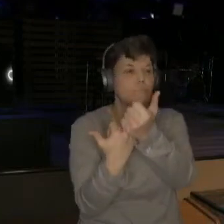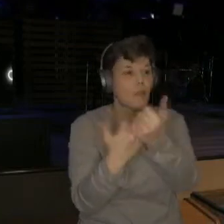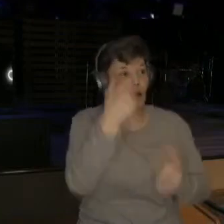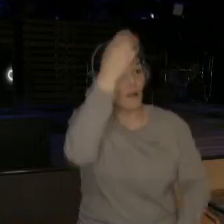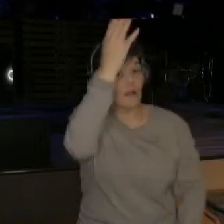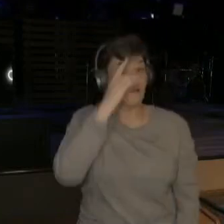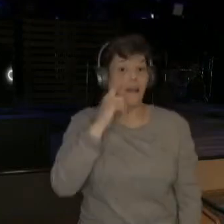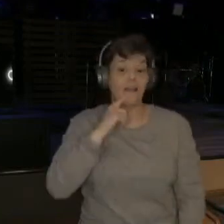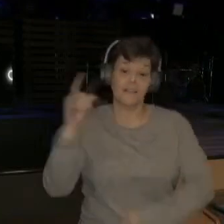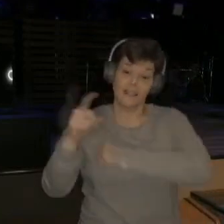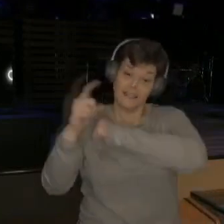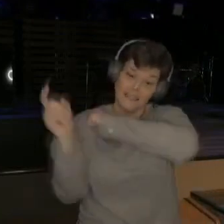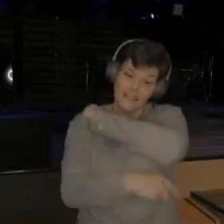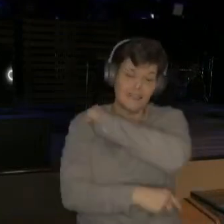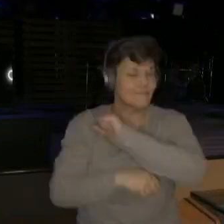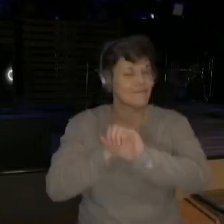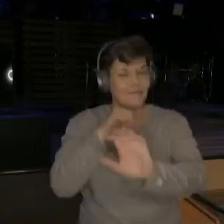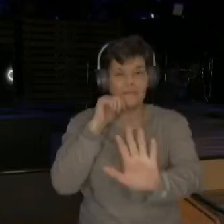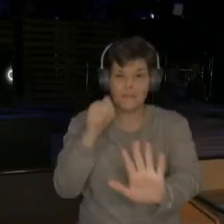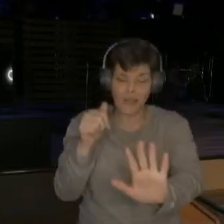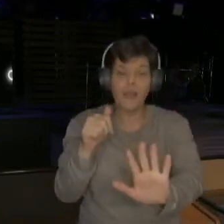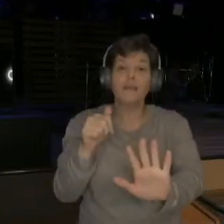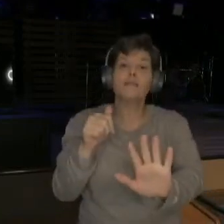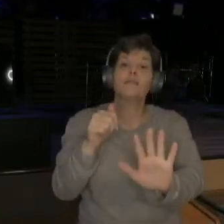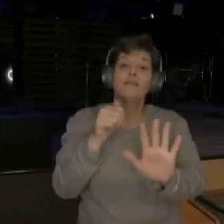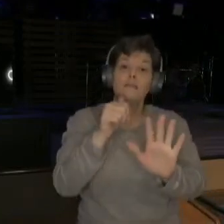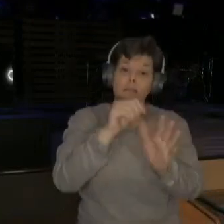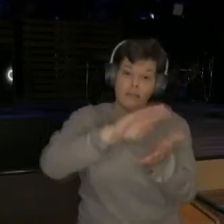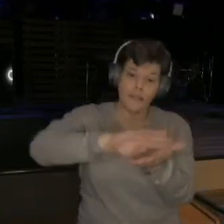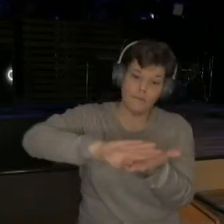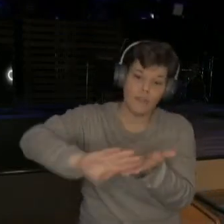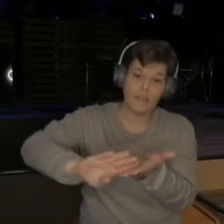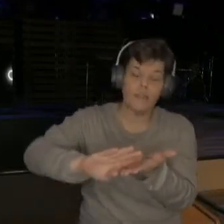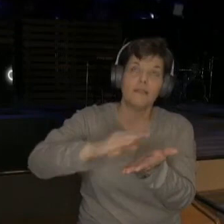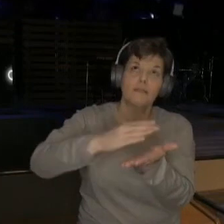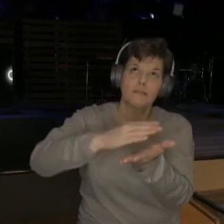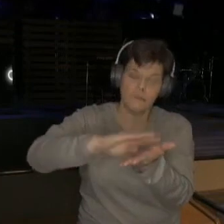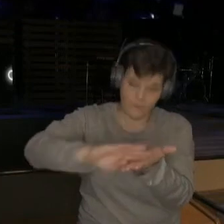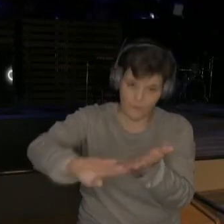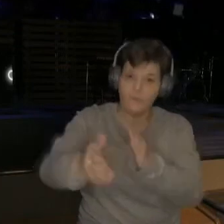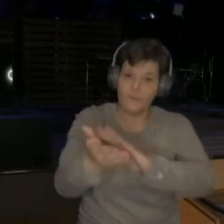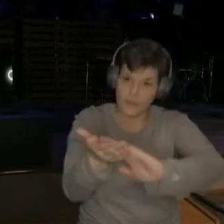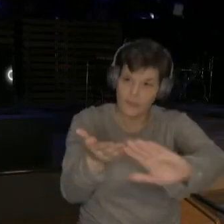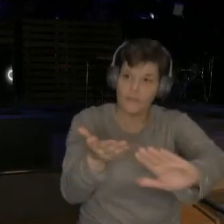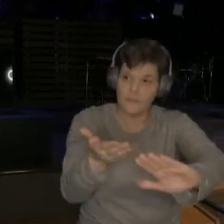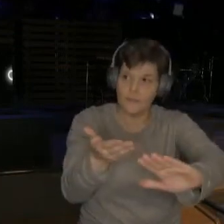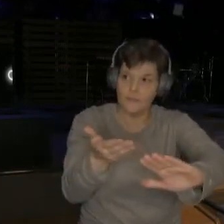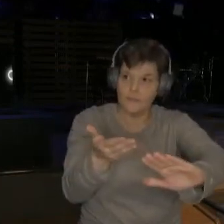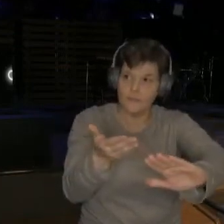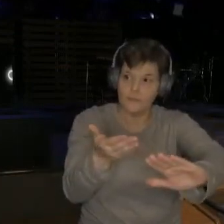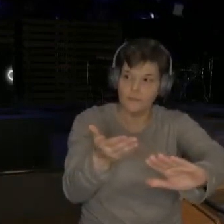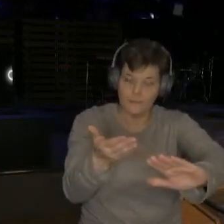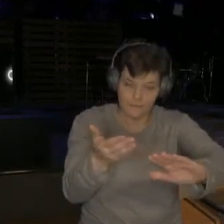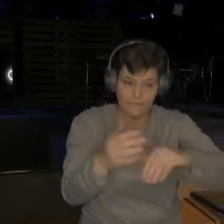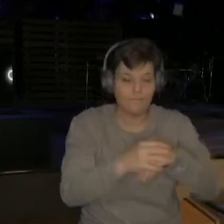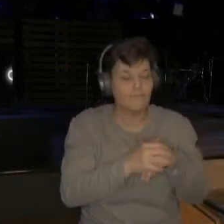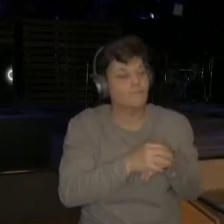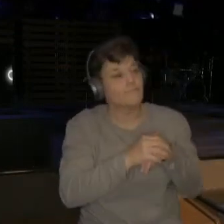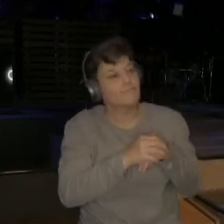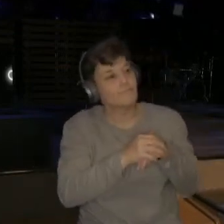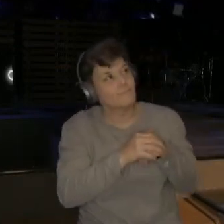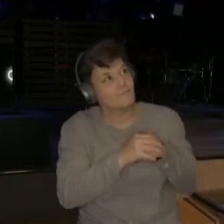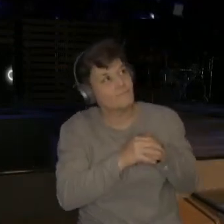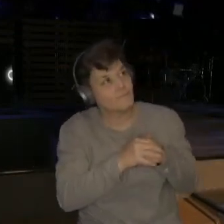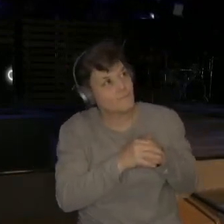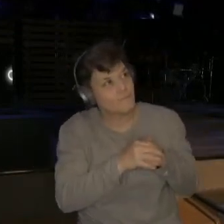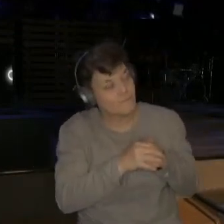Jesus knows is utterly generous. God is generous because he exists